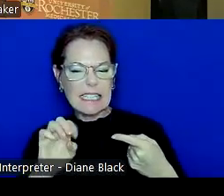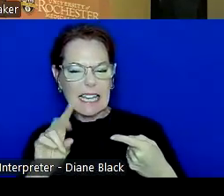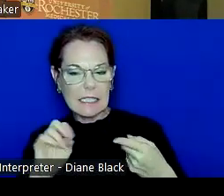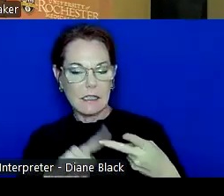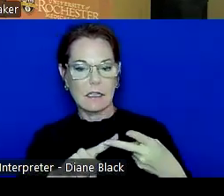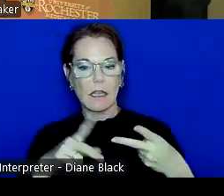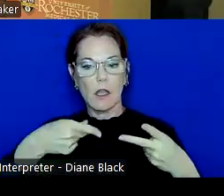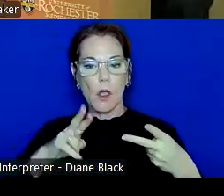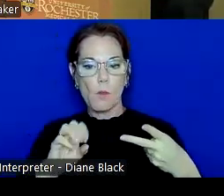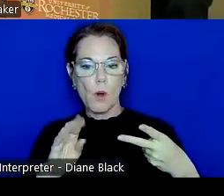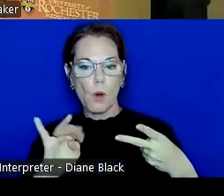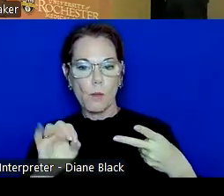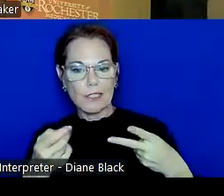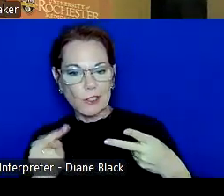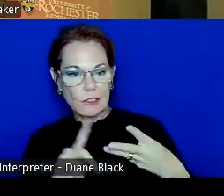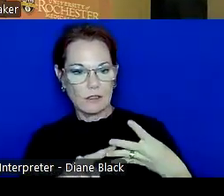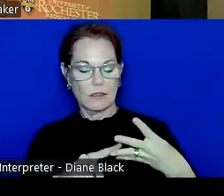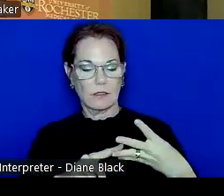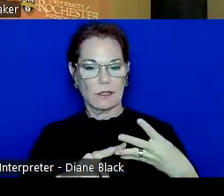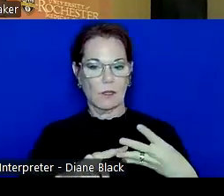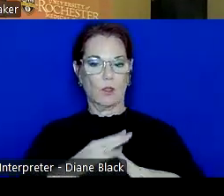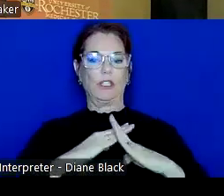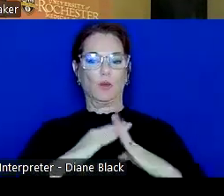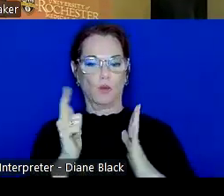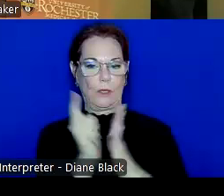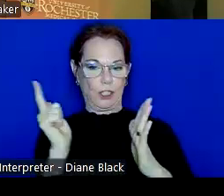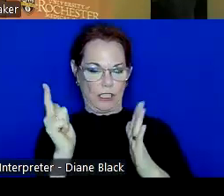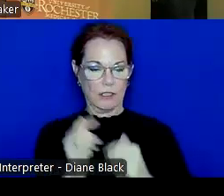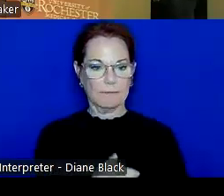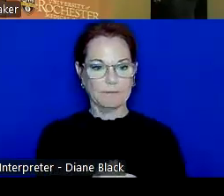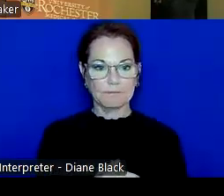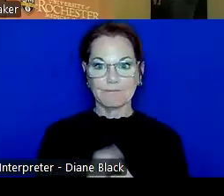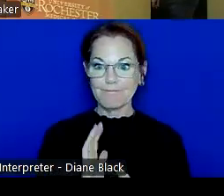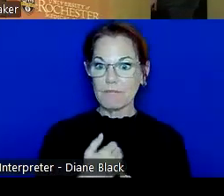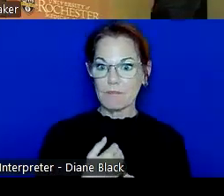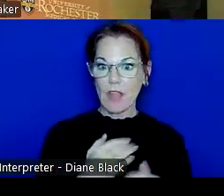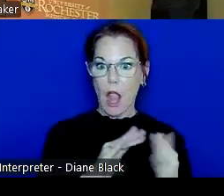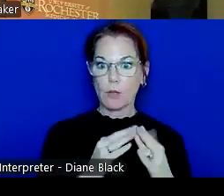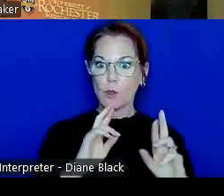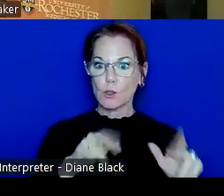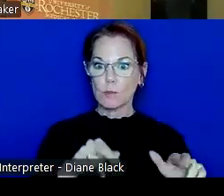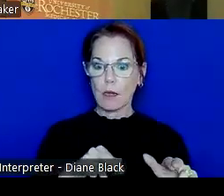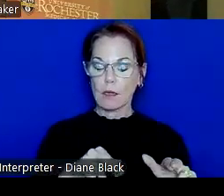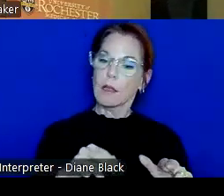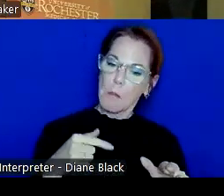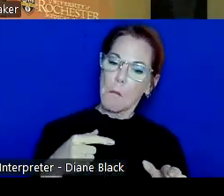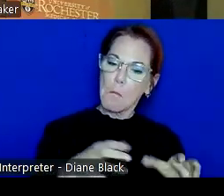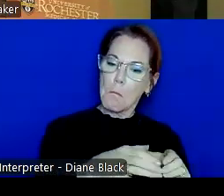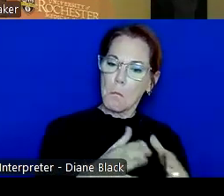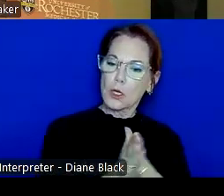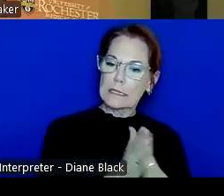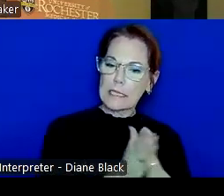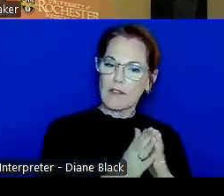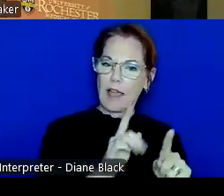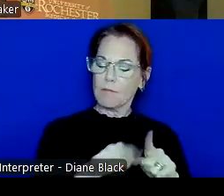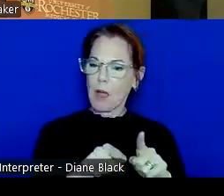exclusion, protection from adverse influence. Our community responded. They were incentivized to do this, but it took no trouble for every